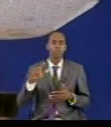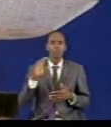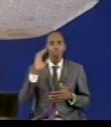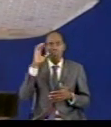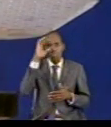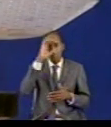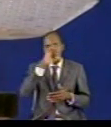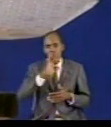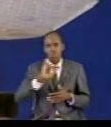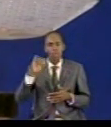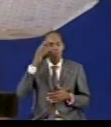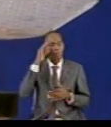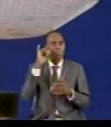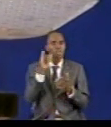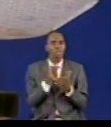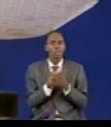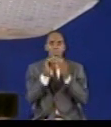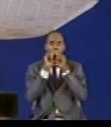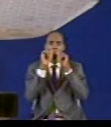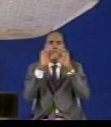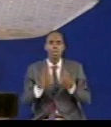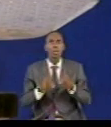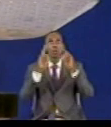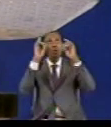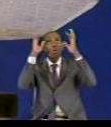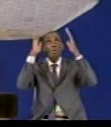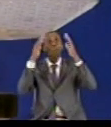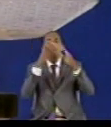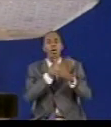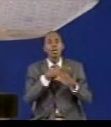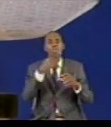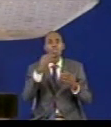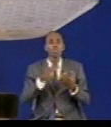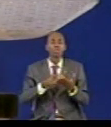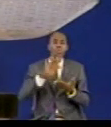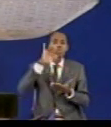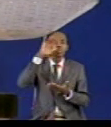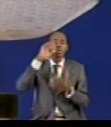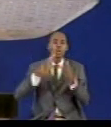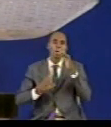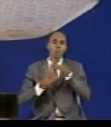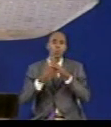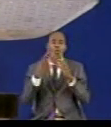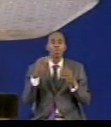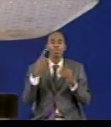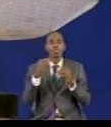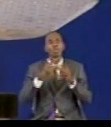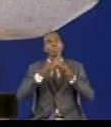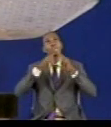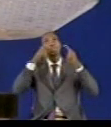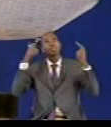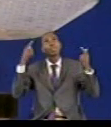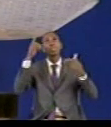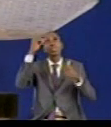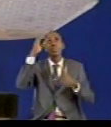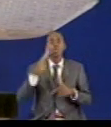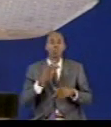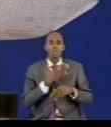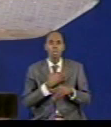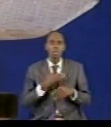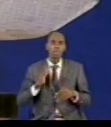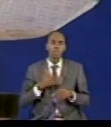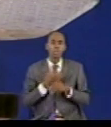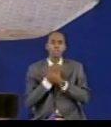that blessed hope and the glorious appearing of the great God and our Savior